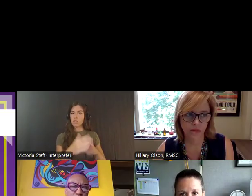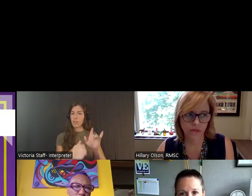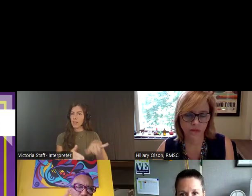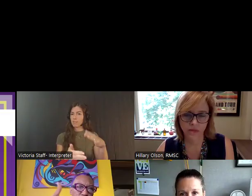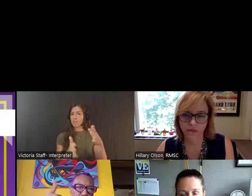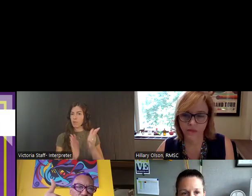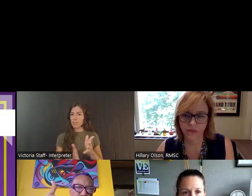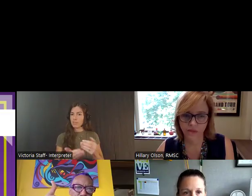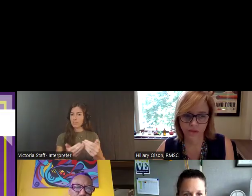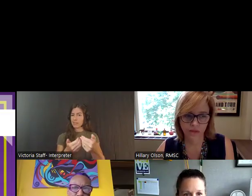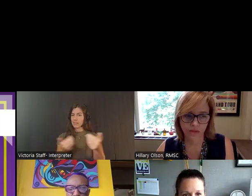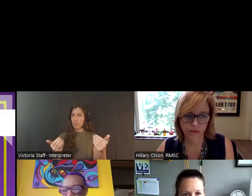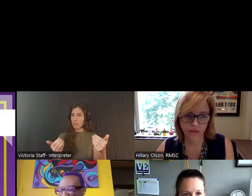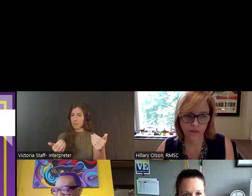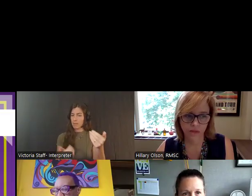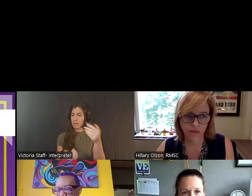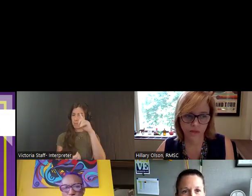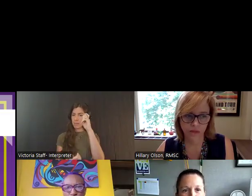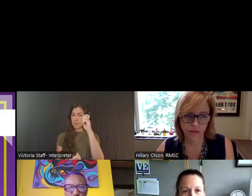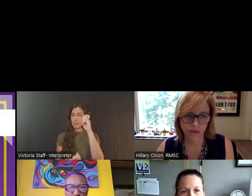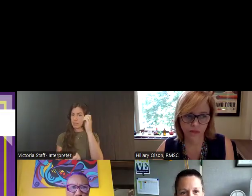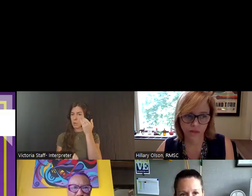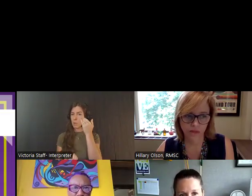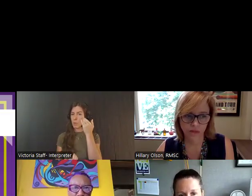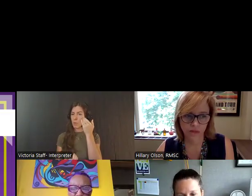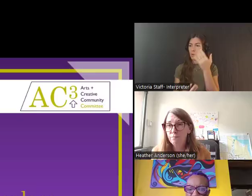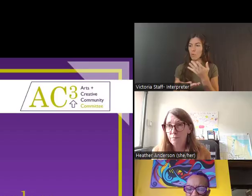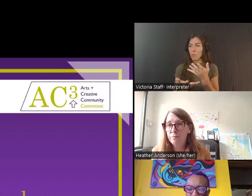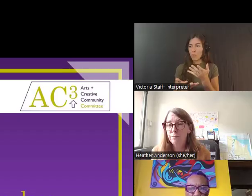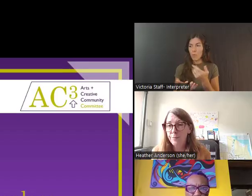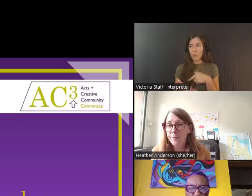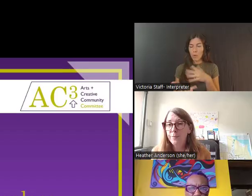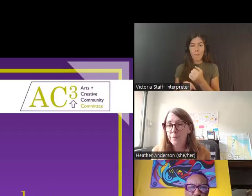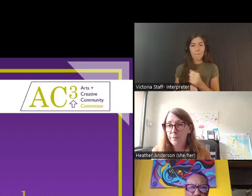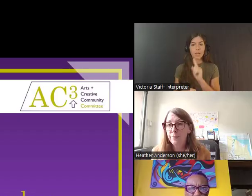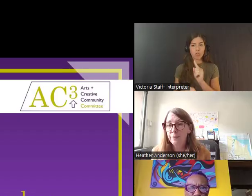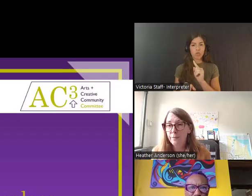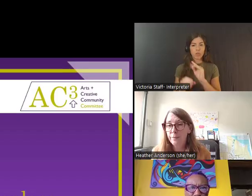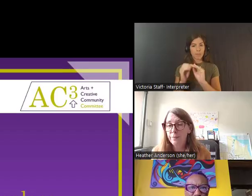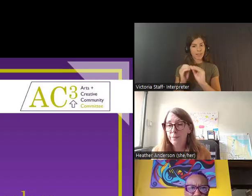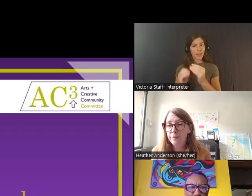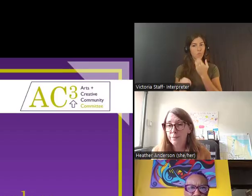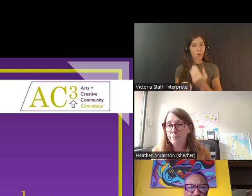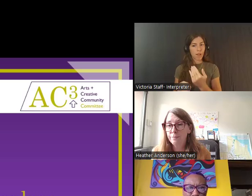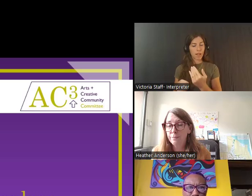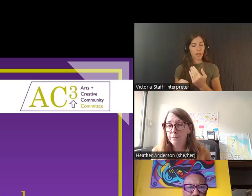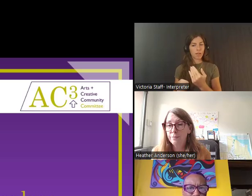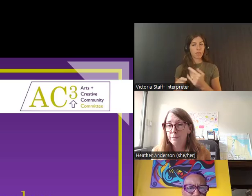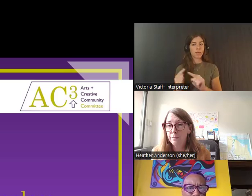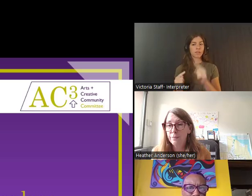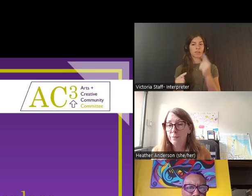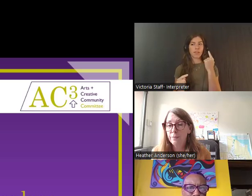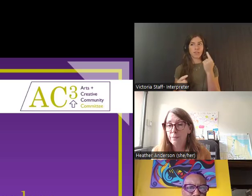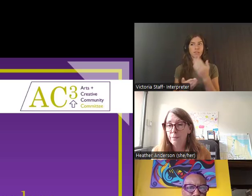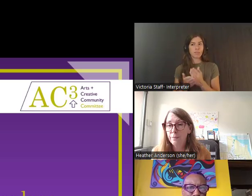because I think it's, we would like to make sure that it's maintained well. A lot of things are in the right of way, but I think it sounds like there's some